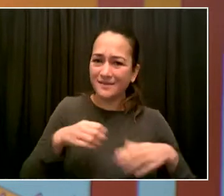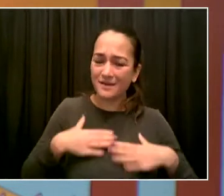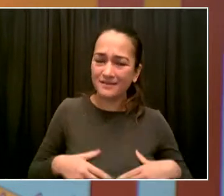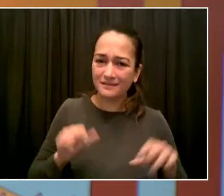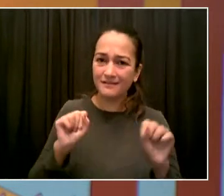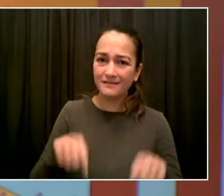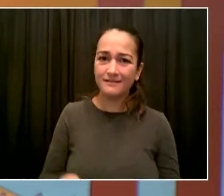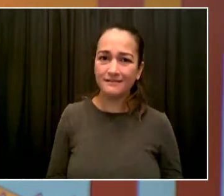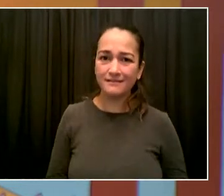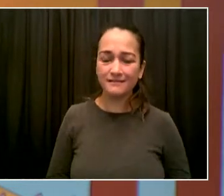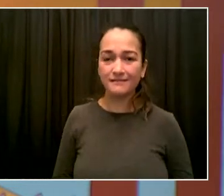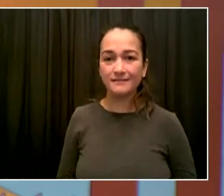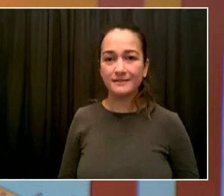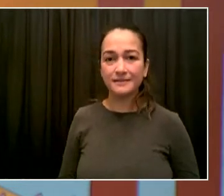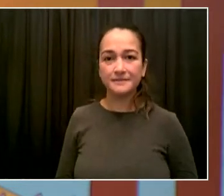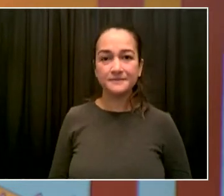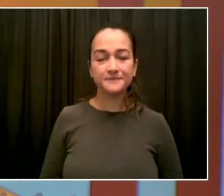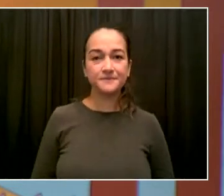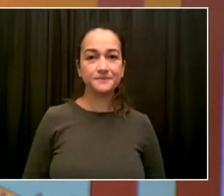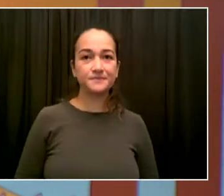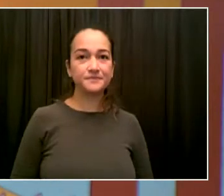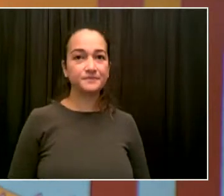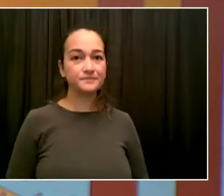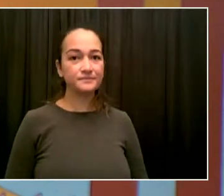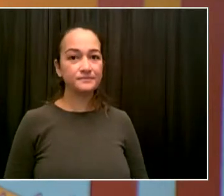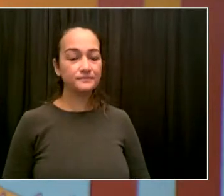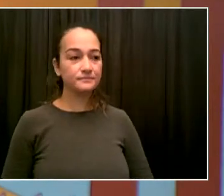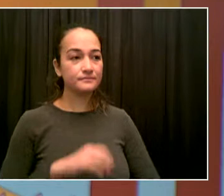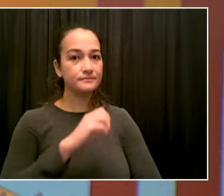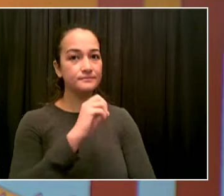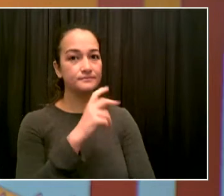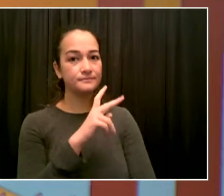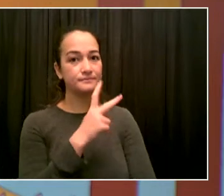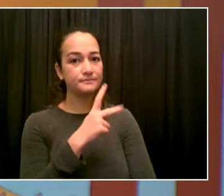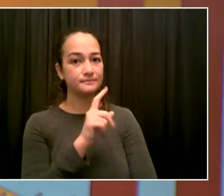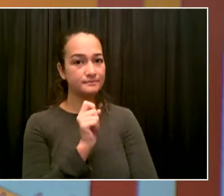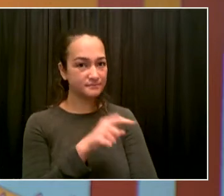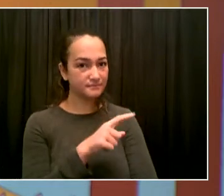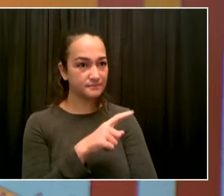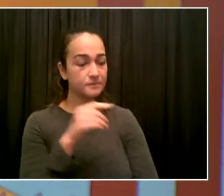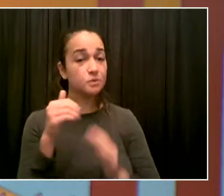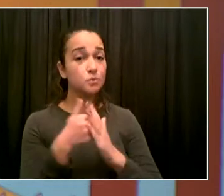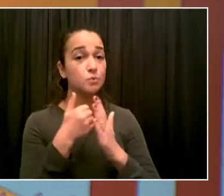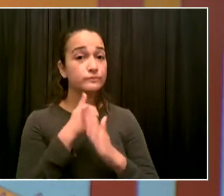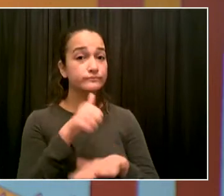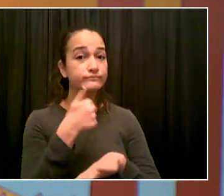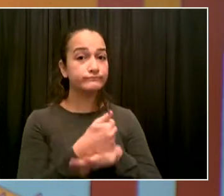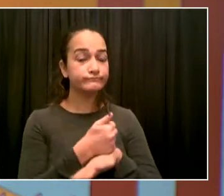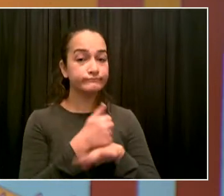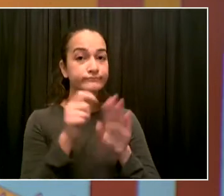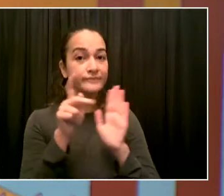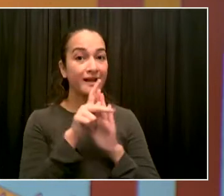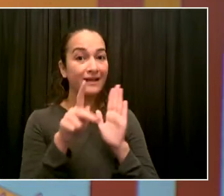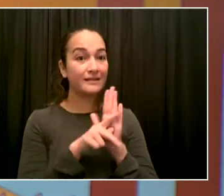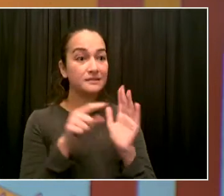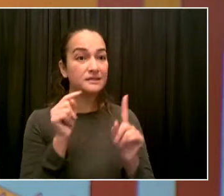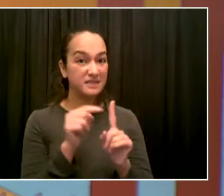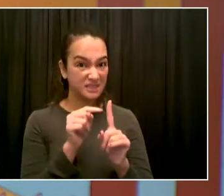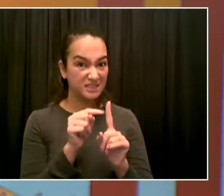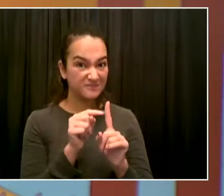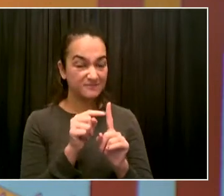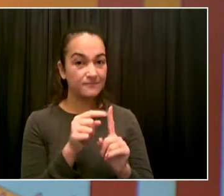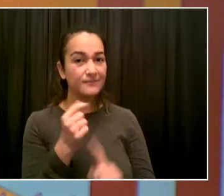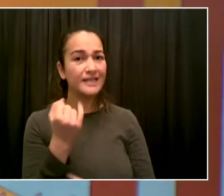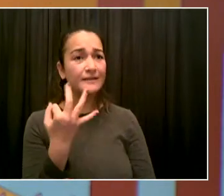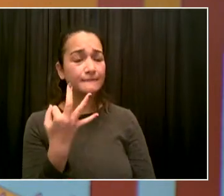chancellor mentioned, the new policy with regard to children not having to quarantine if there is a confirmed case in their